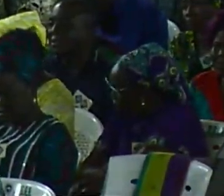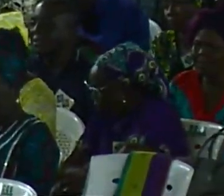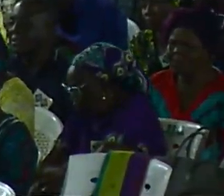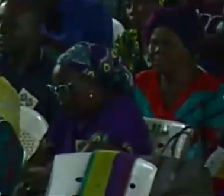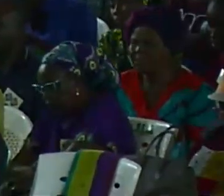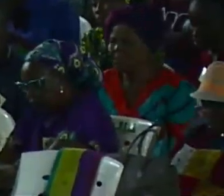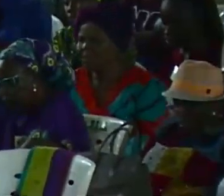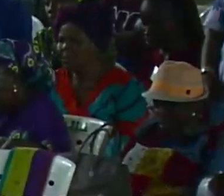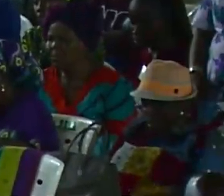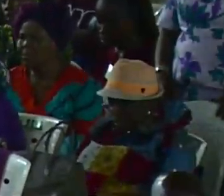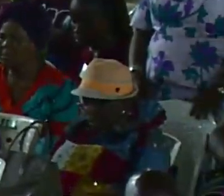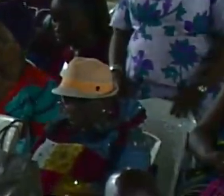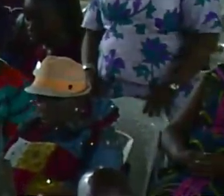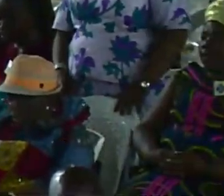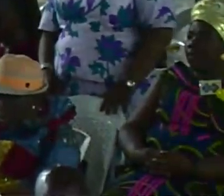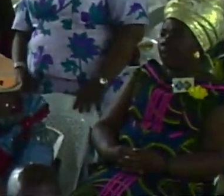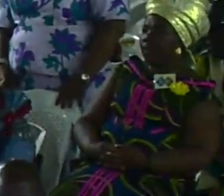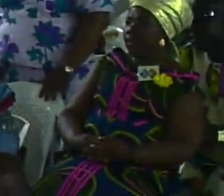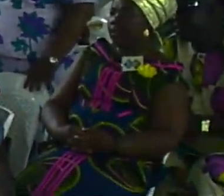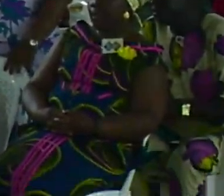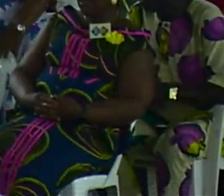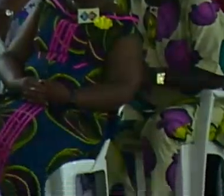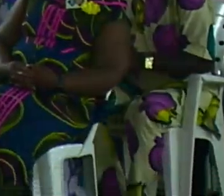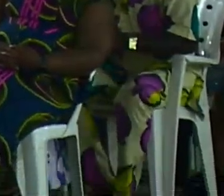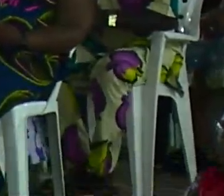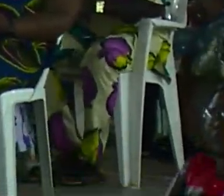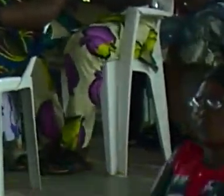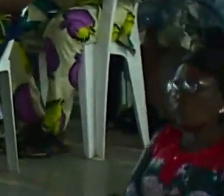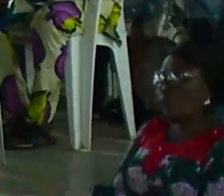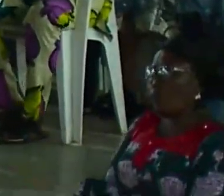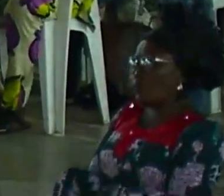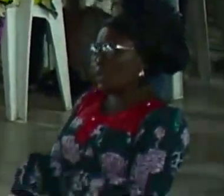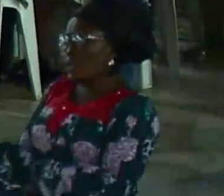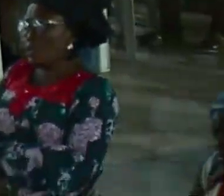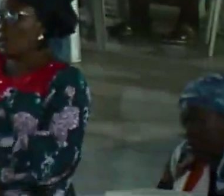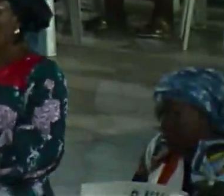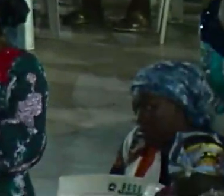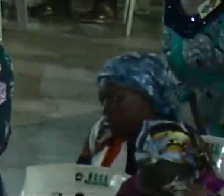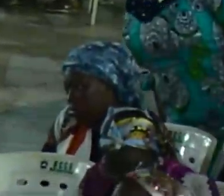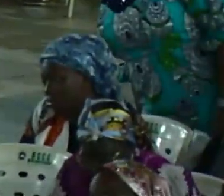the Lord. There is none.